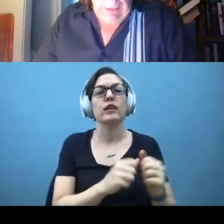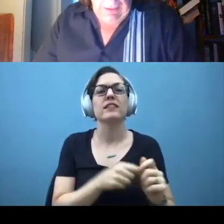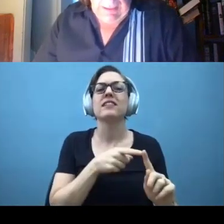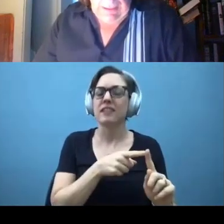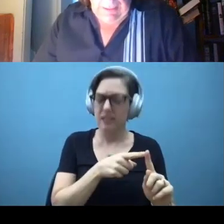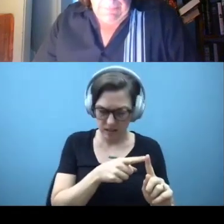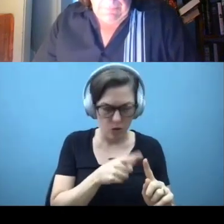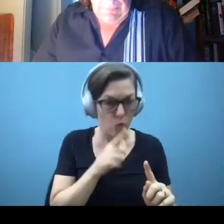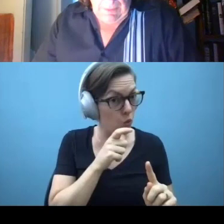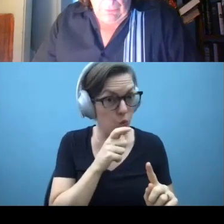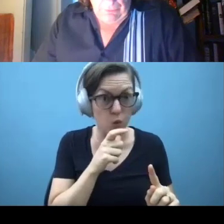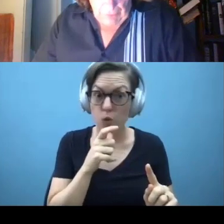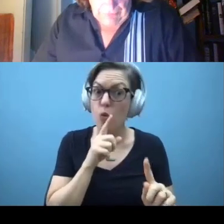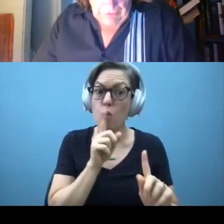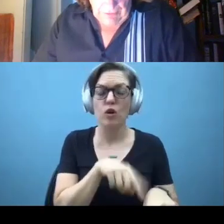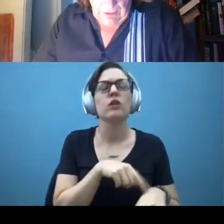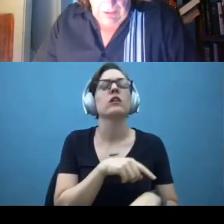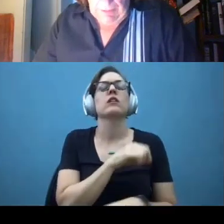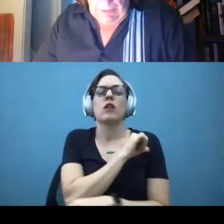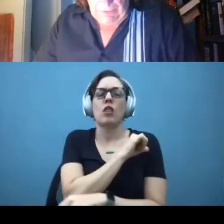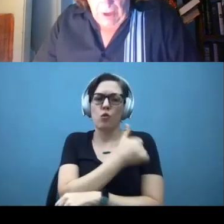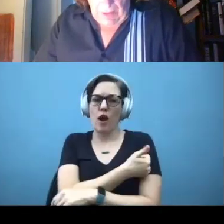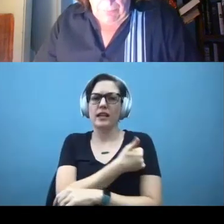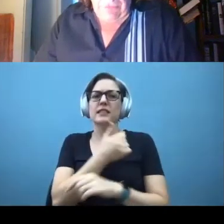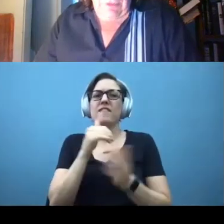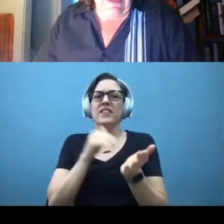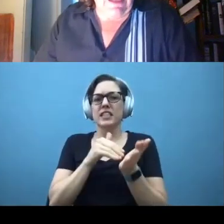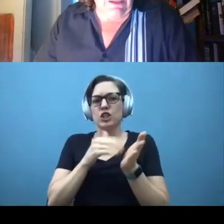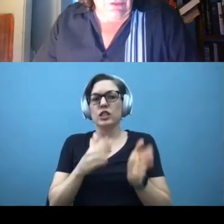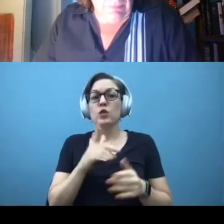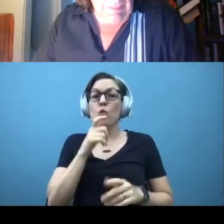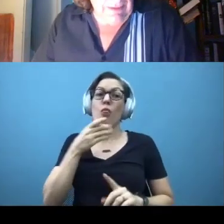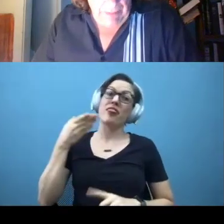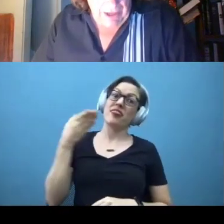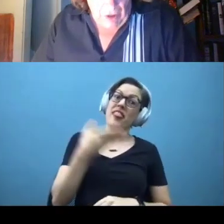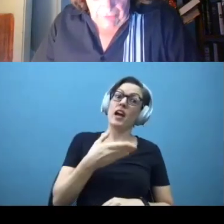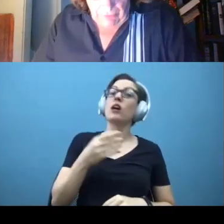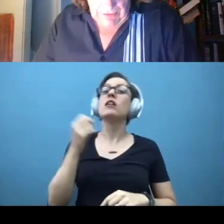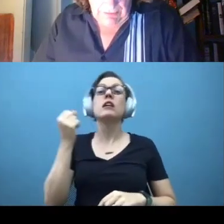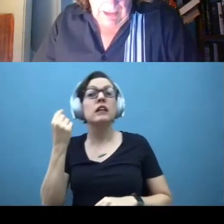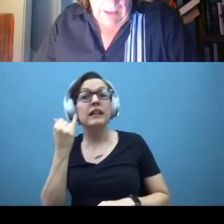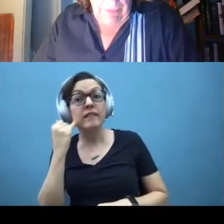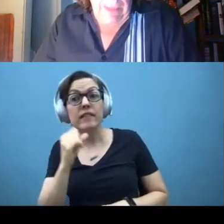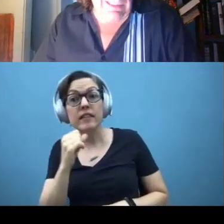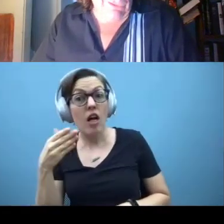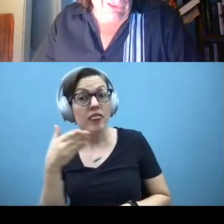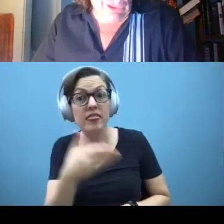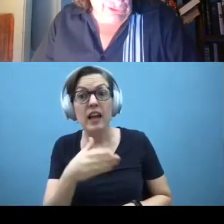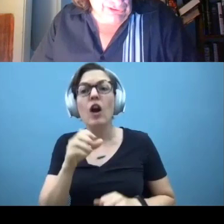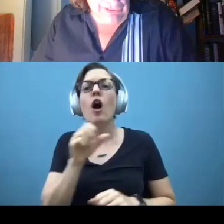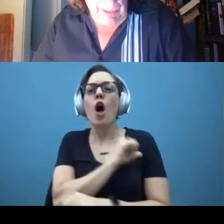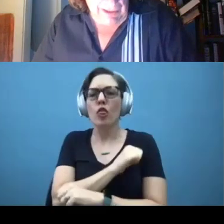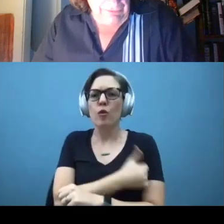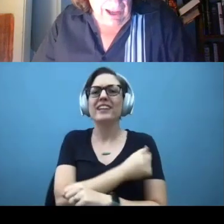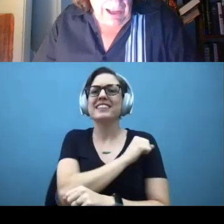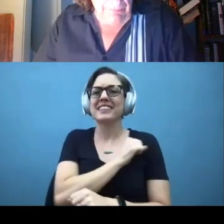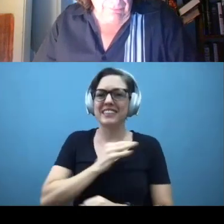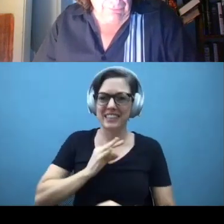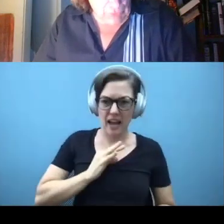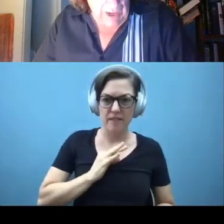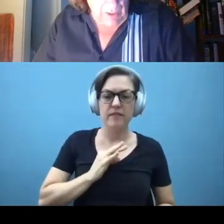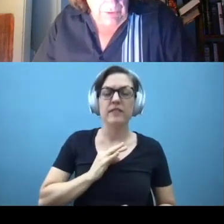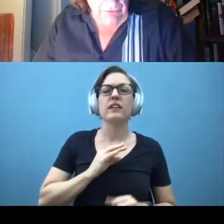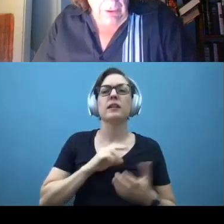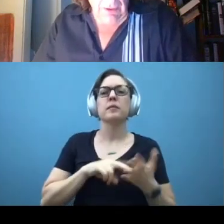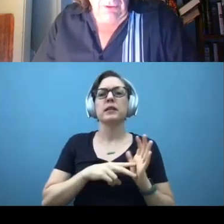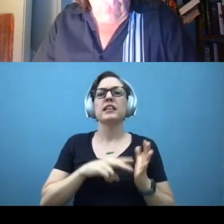physician who is present, but if they're not present, they can be done by an authorized staff. That then reduces the amount of time from